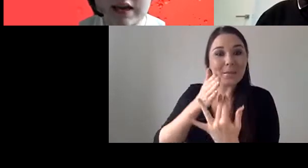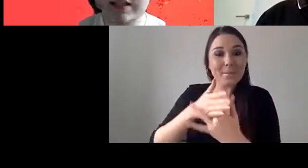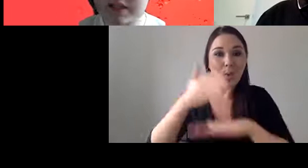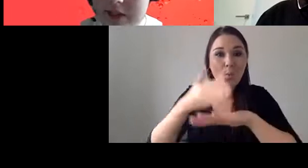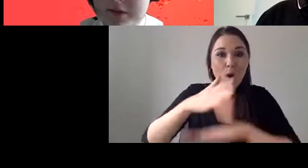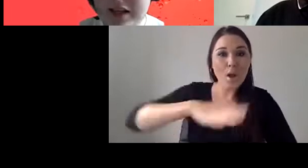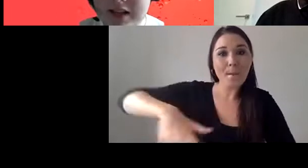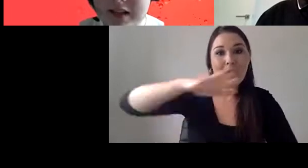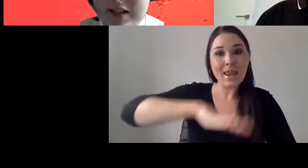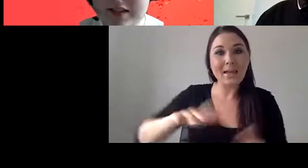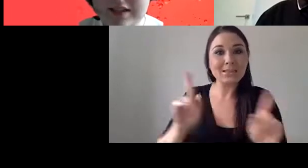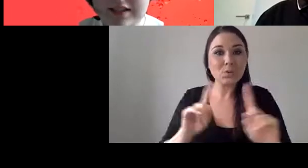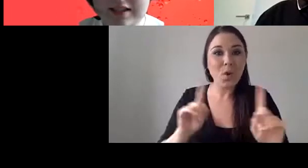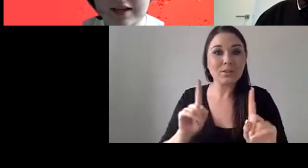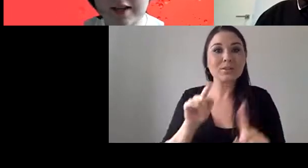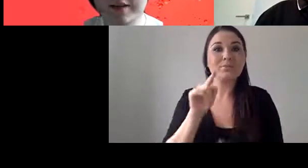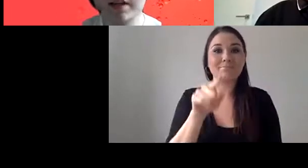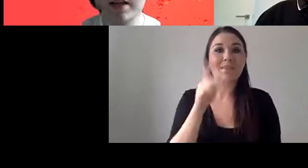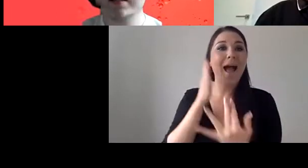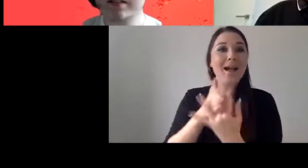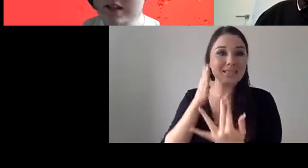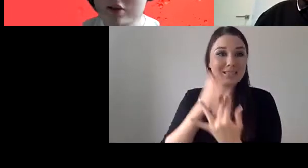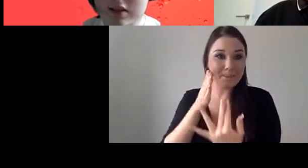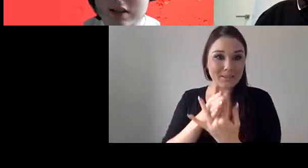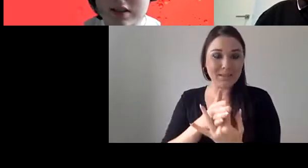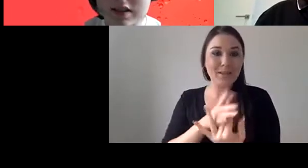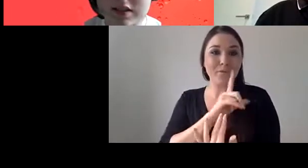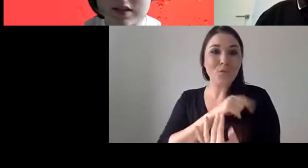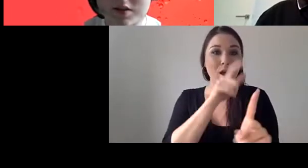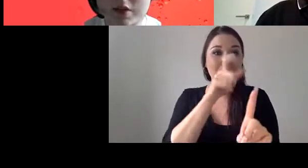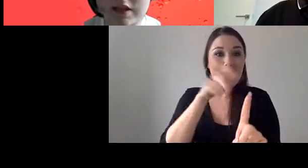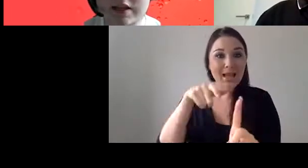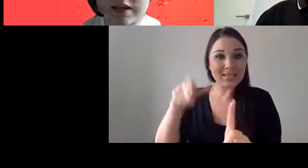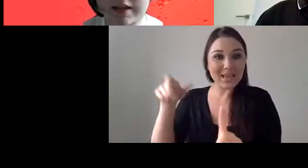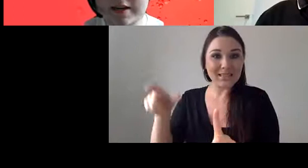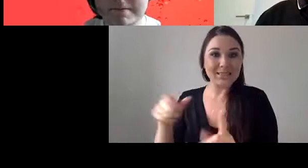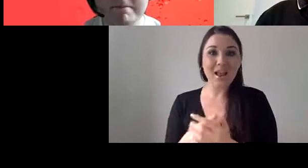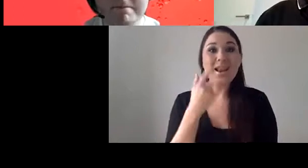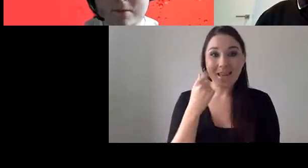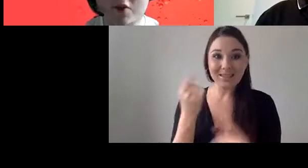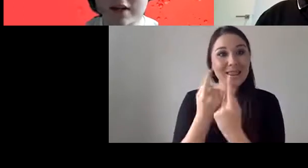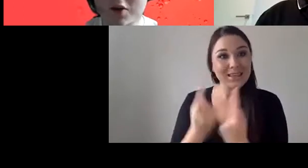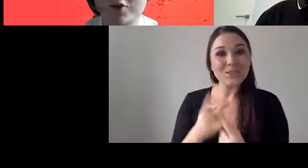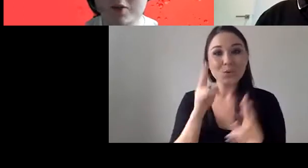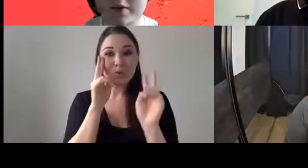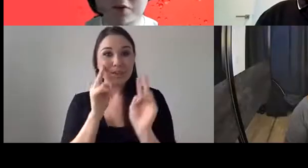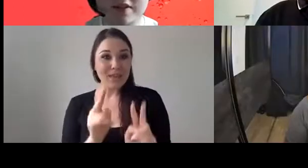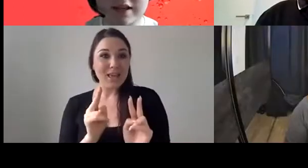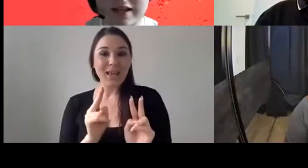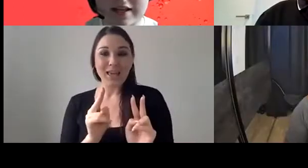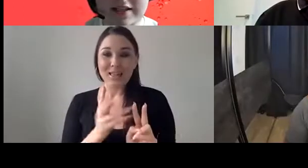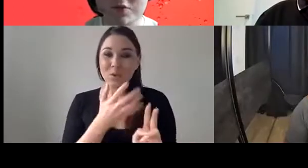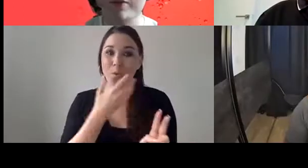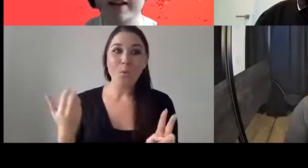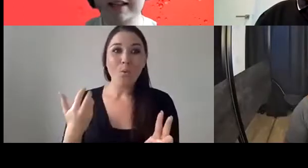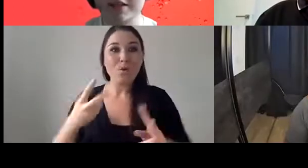is accessibility for candidates. So that's a nice thing to see, as it's going to be certainly a hot topic for us